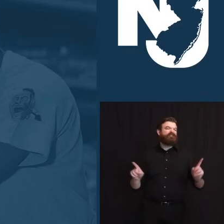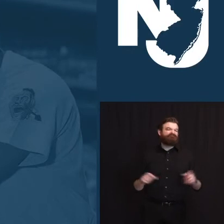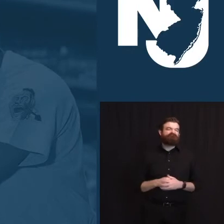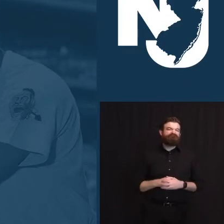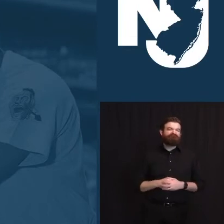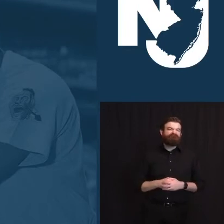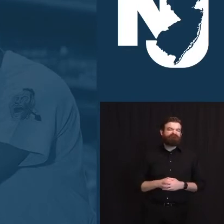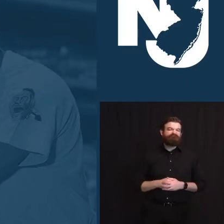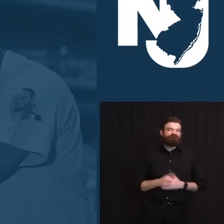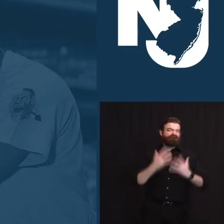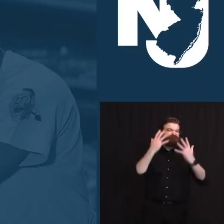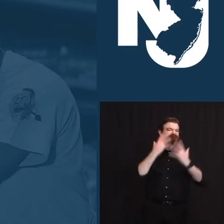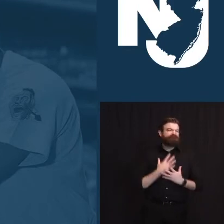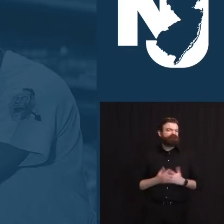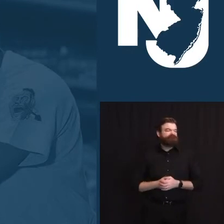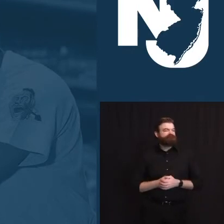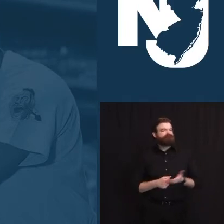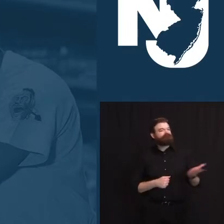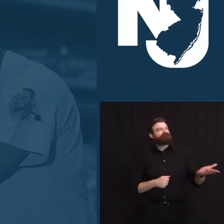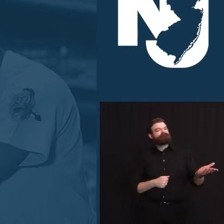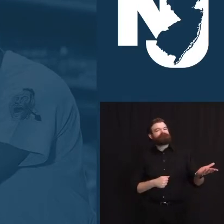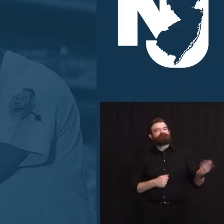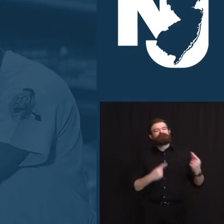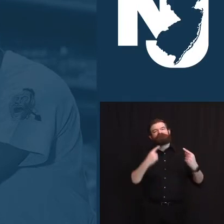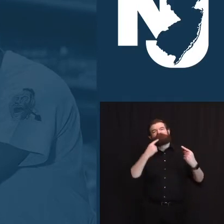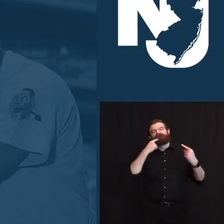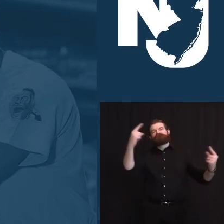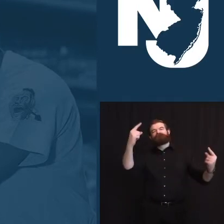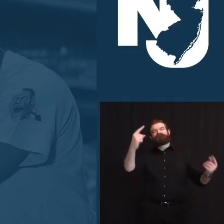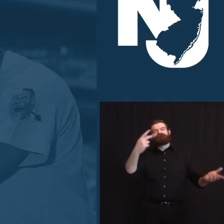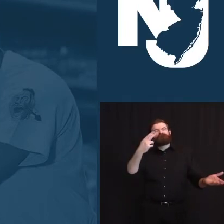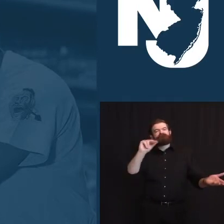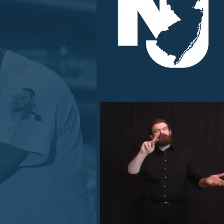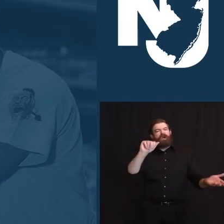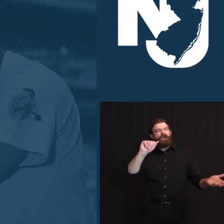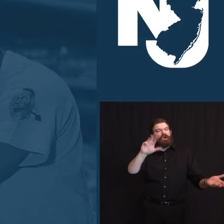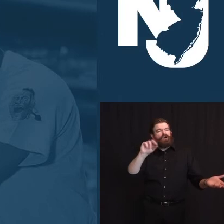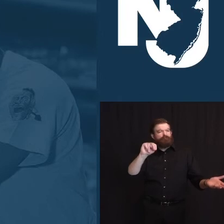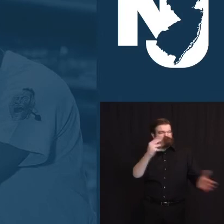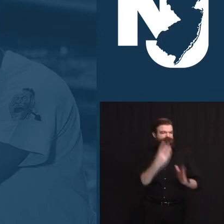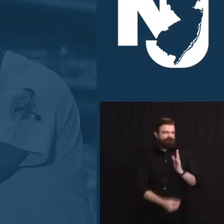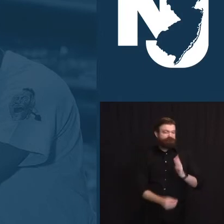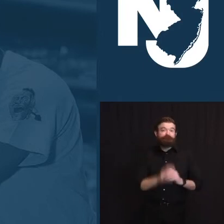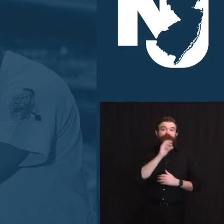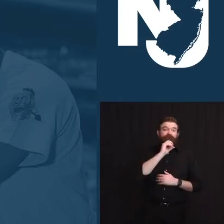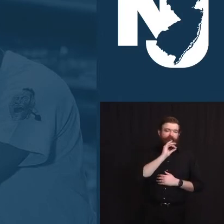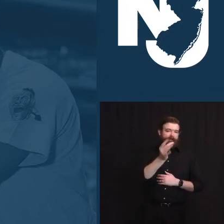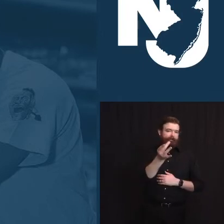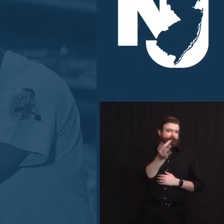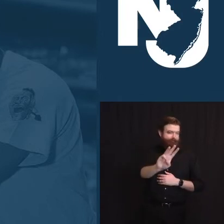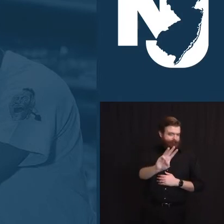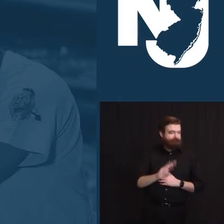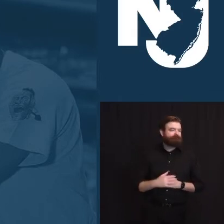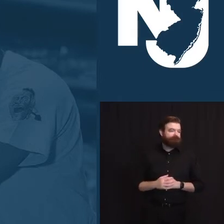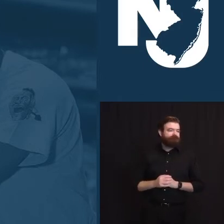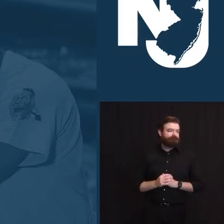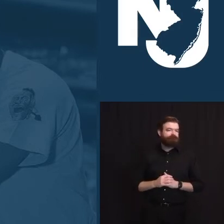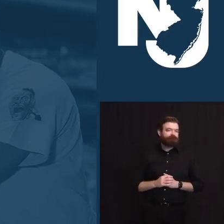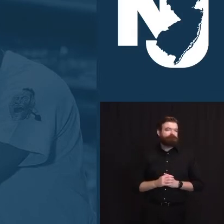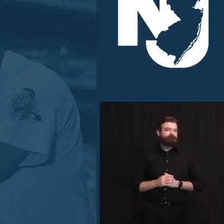passing this morning of baseball great Hank Aaron, who died at the age of 86, just 2 weeks shy of his birthday. 2 weeks ago,